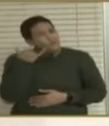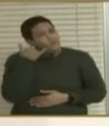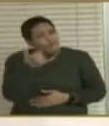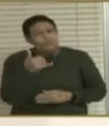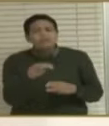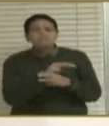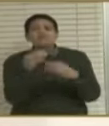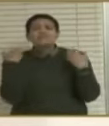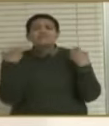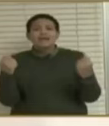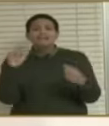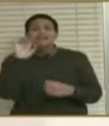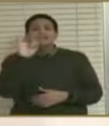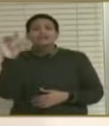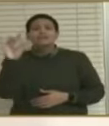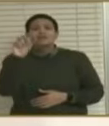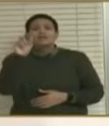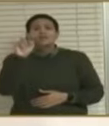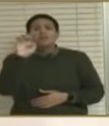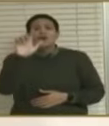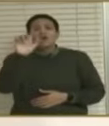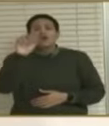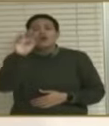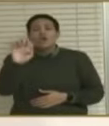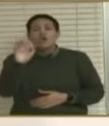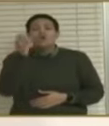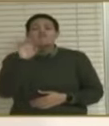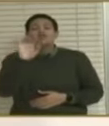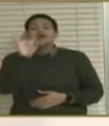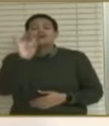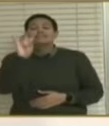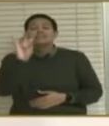at 888-1-LOVE or